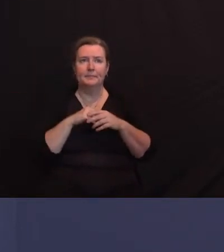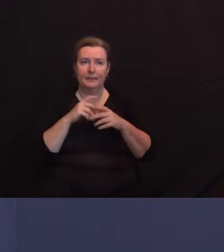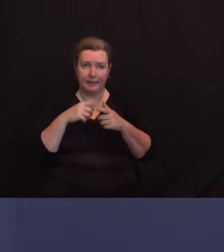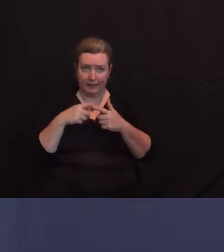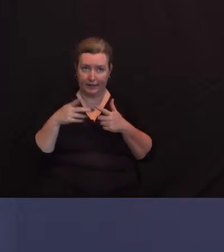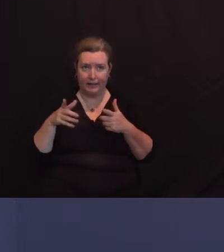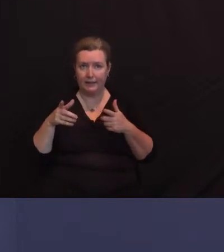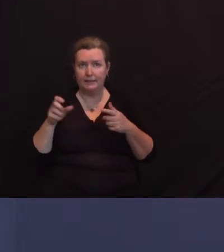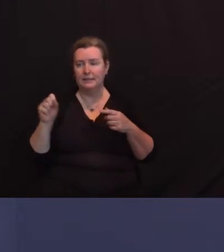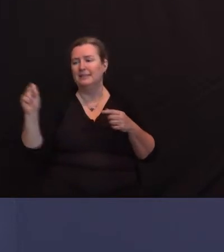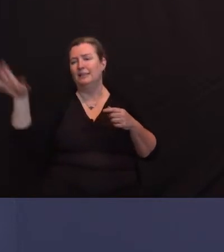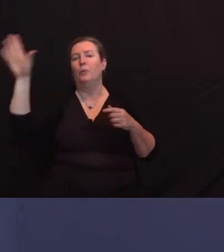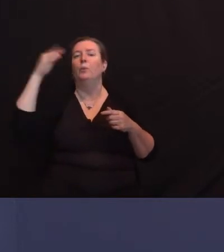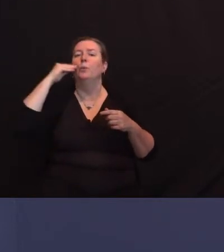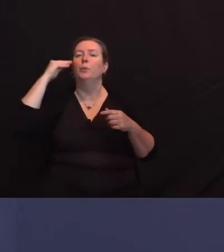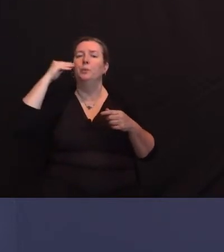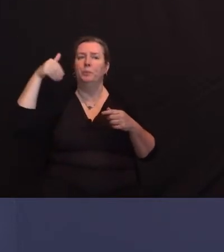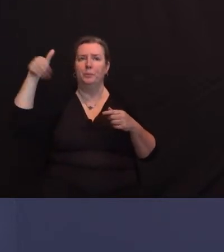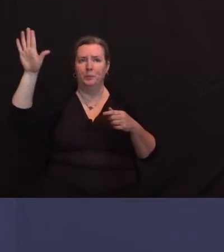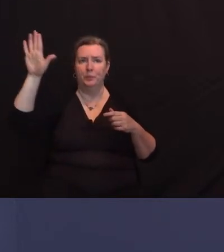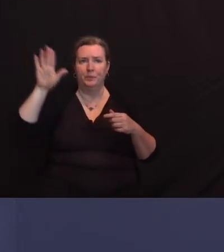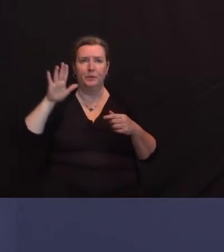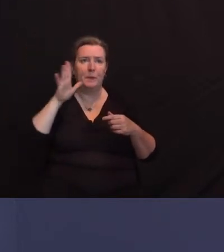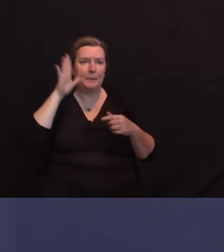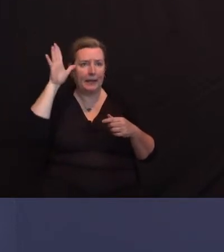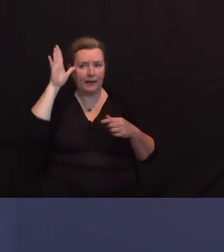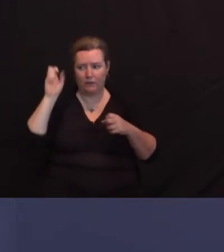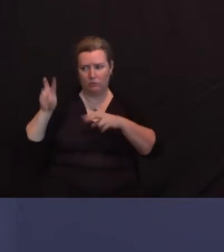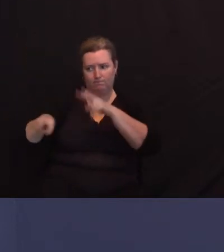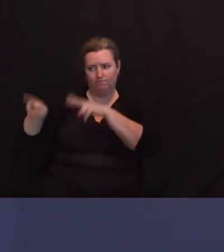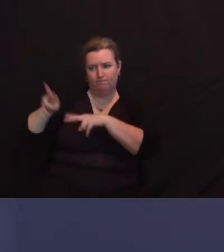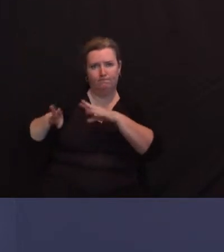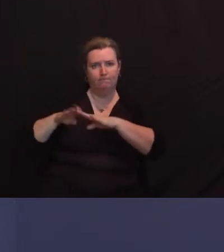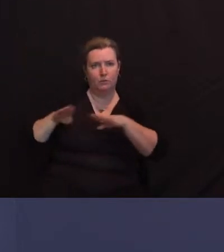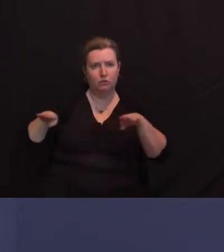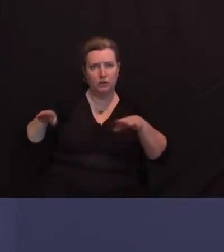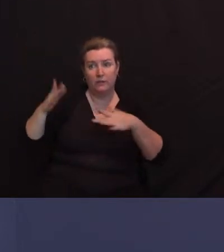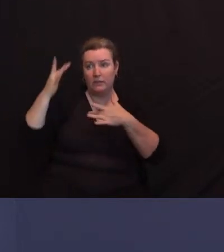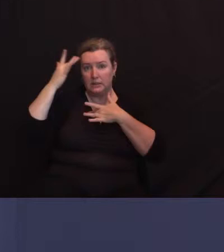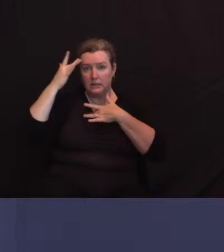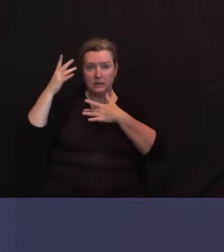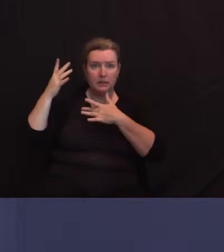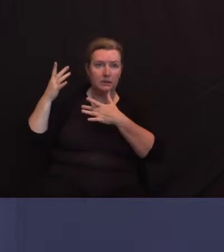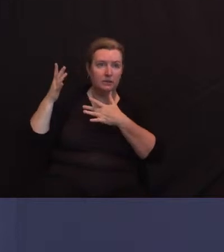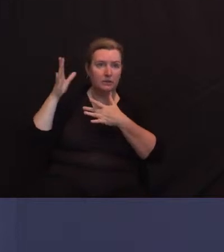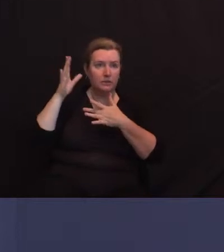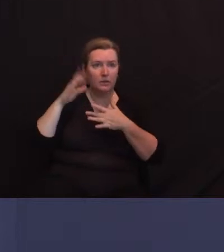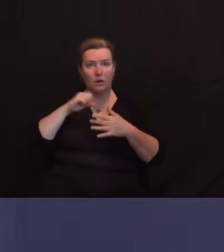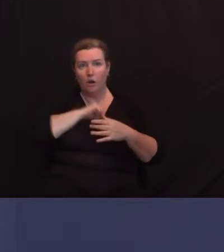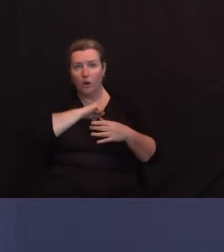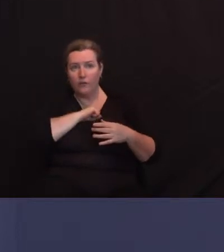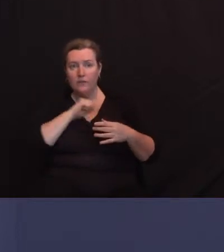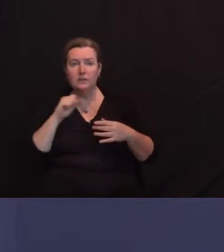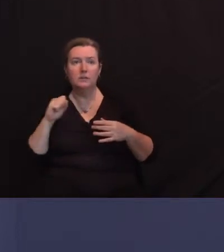remind parents to monitor their children for symptoms and please send them to school wearing a mask.